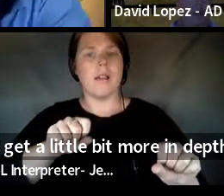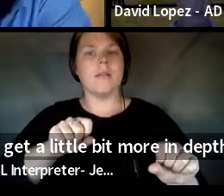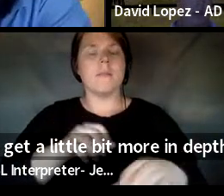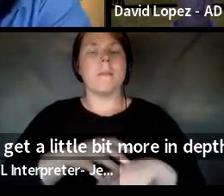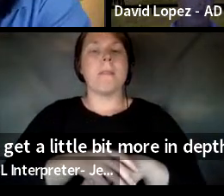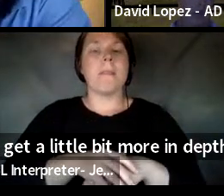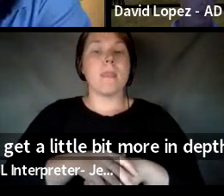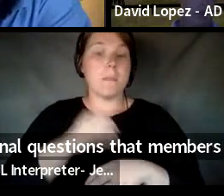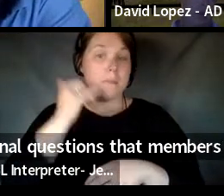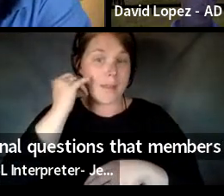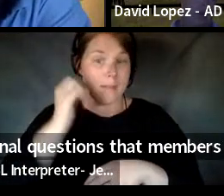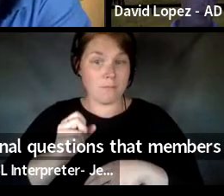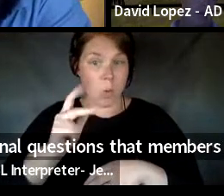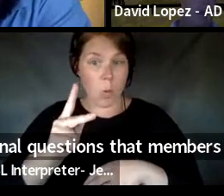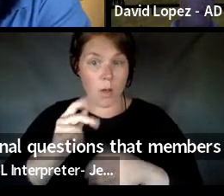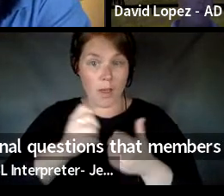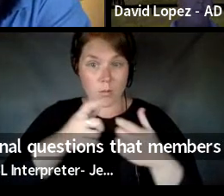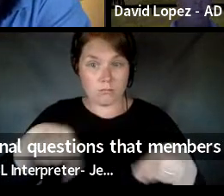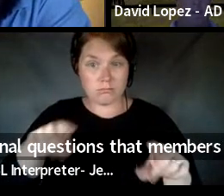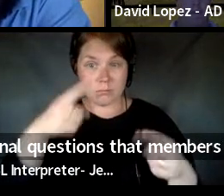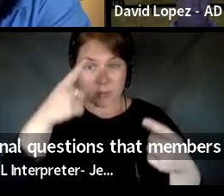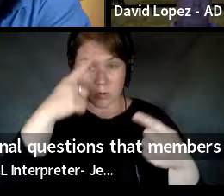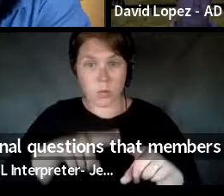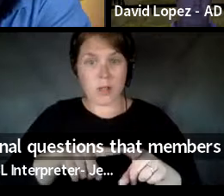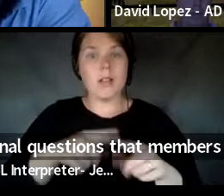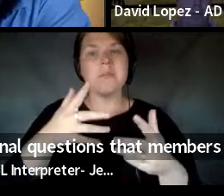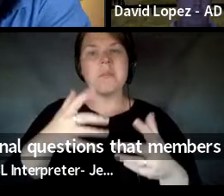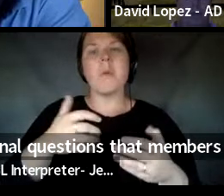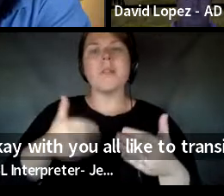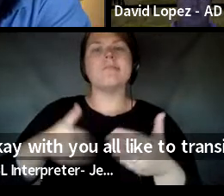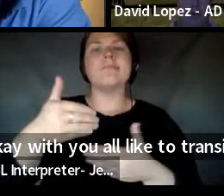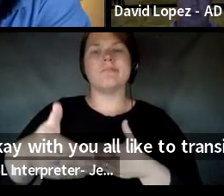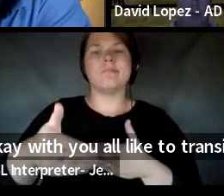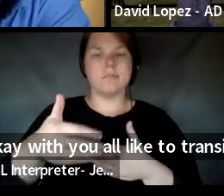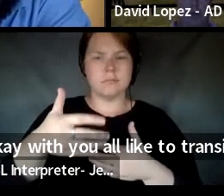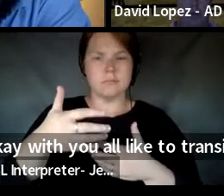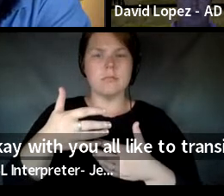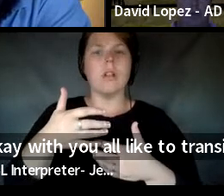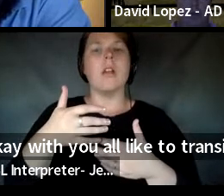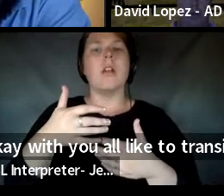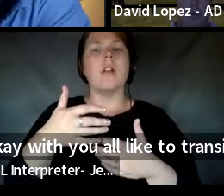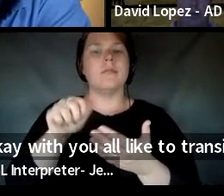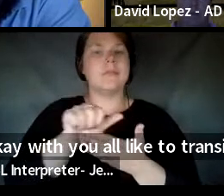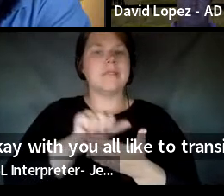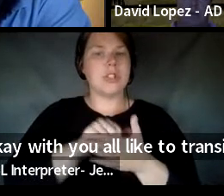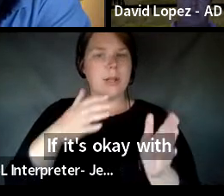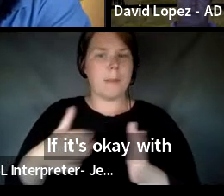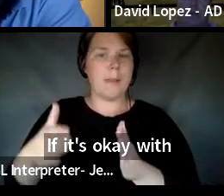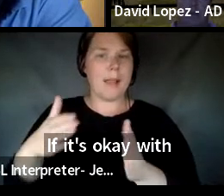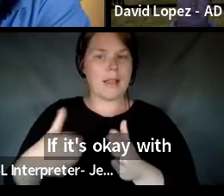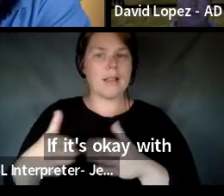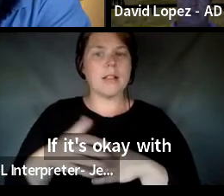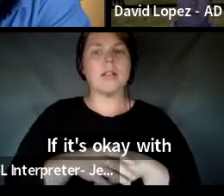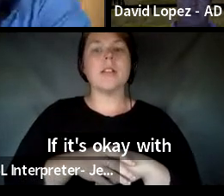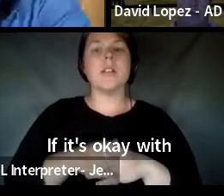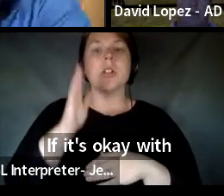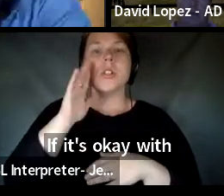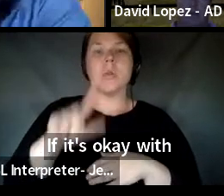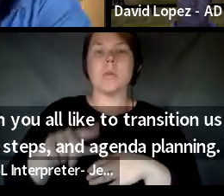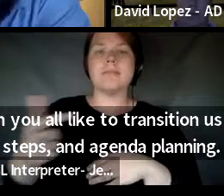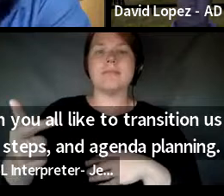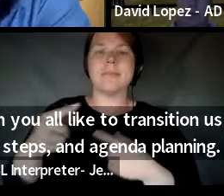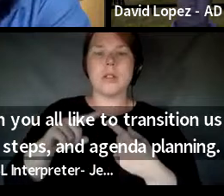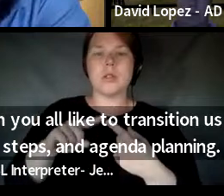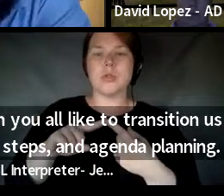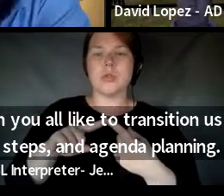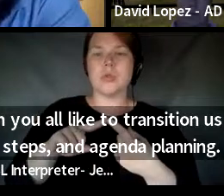If it's okay with you all, I'd like to transition us to the next steps and agenda planning. So pass it off to